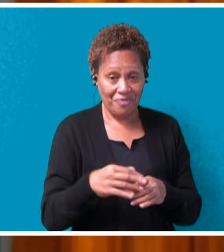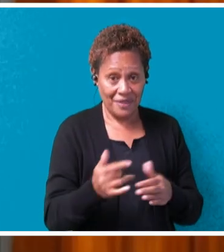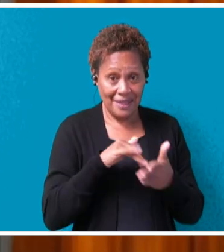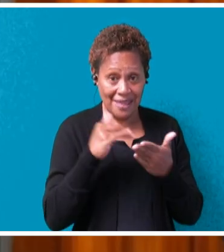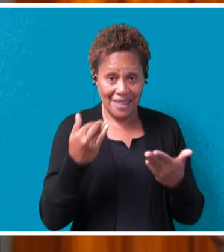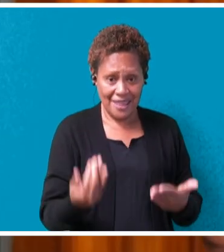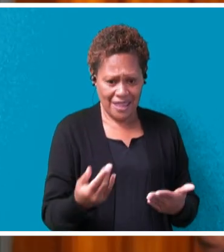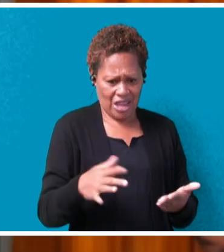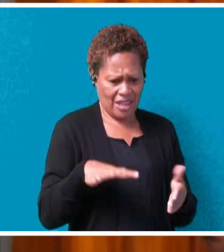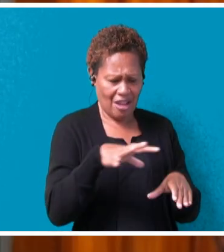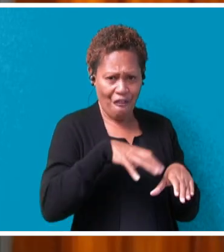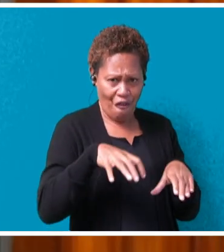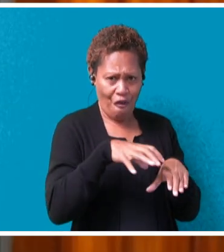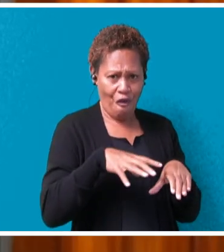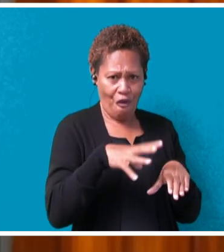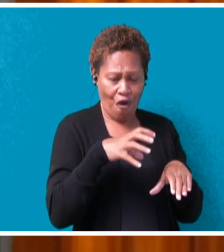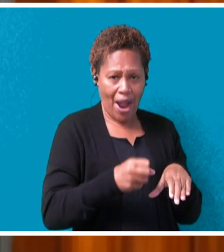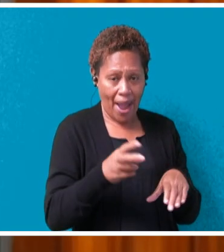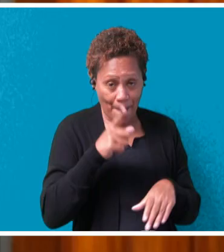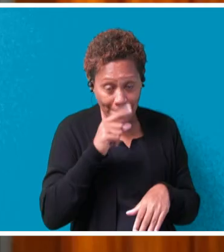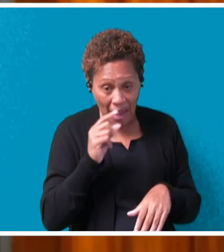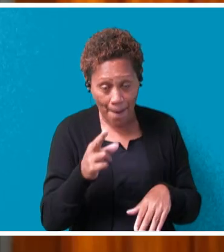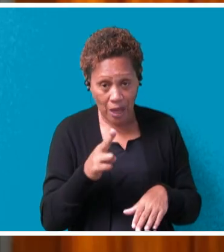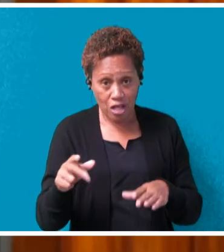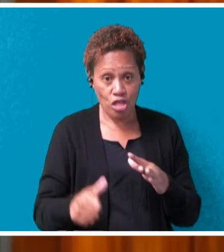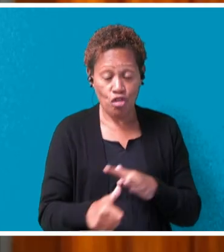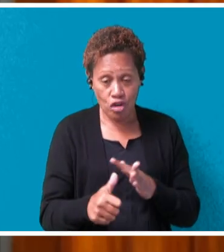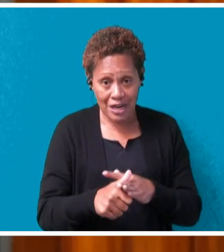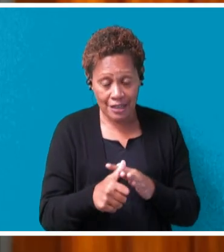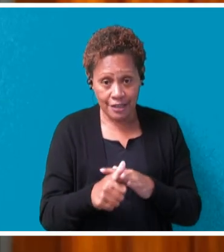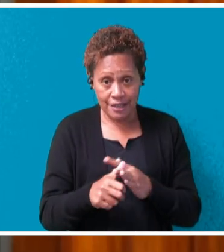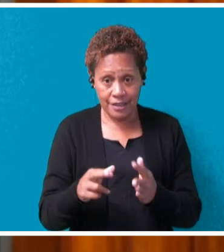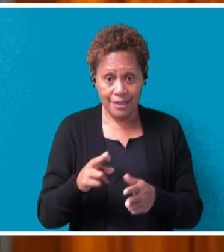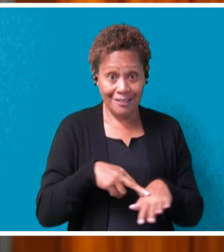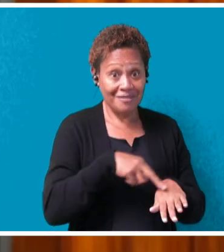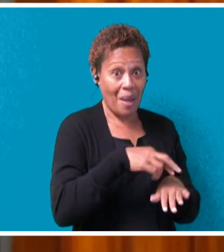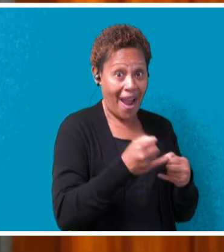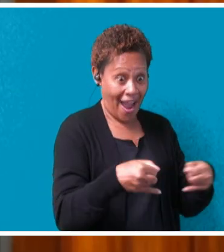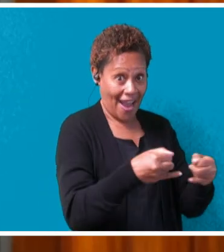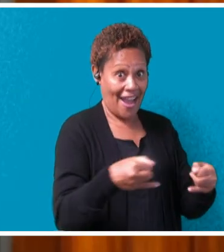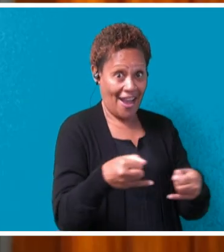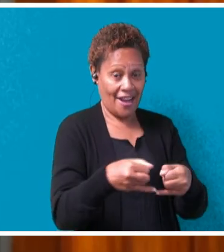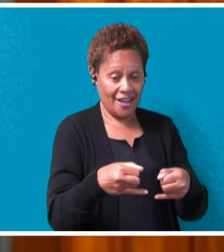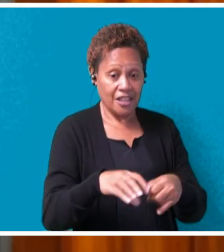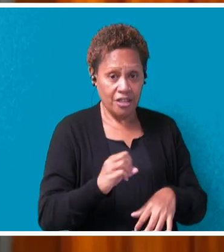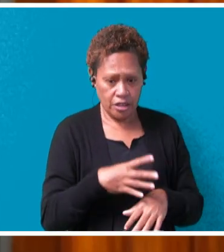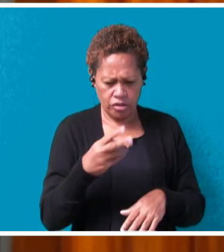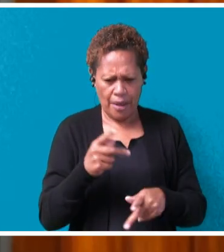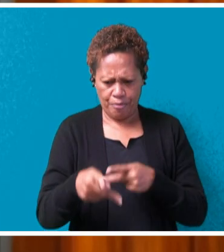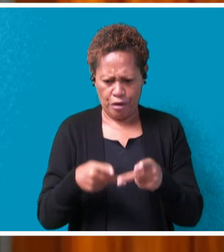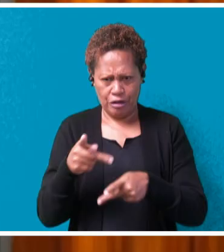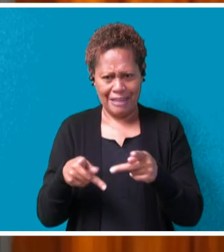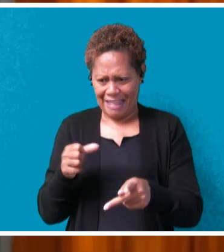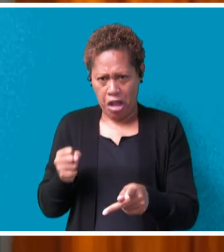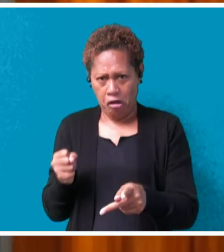portal, entrepreneurs are now able to register businesses remotely, significantly reducing processing times and